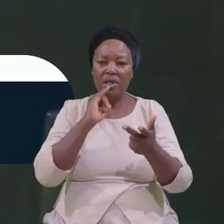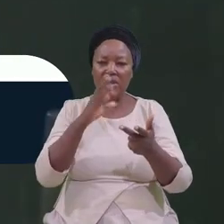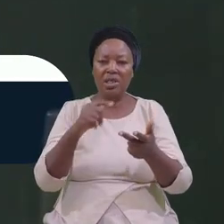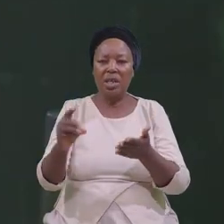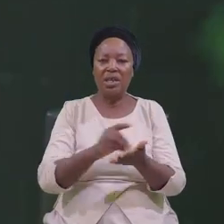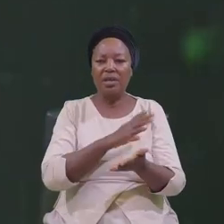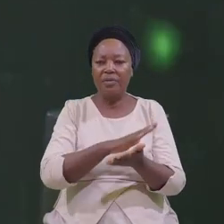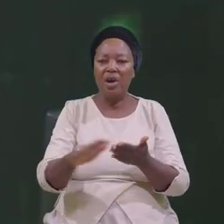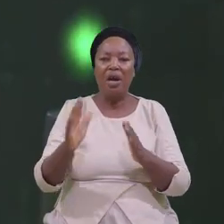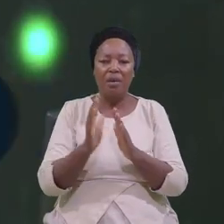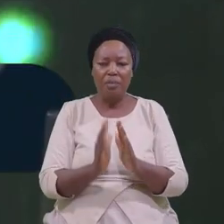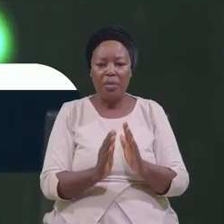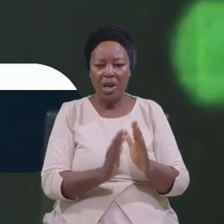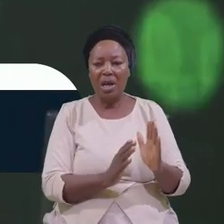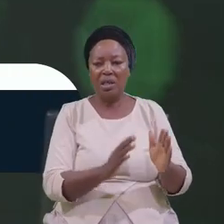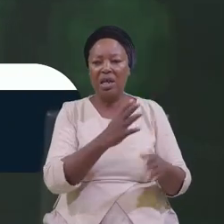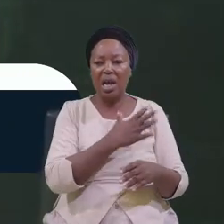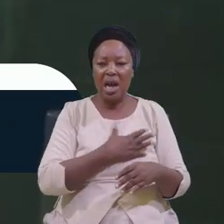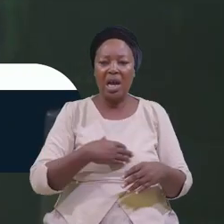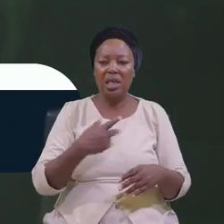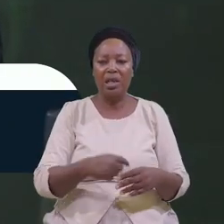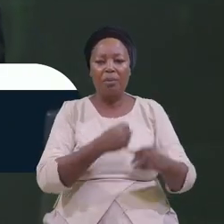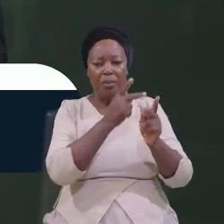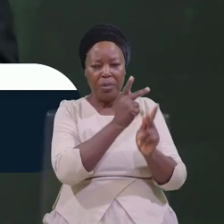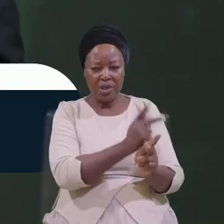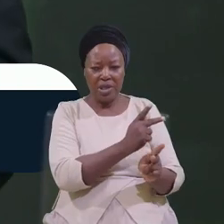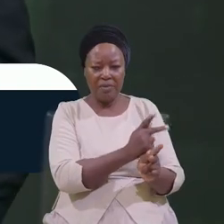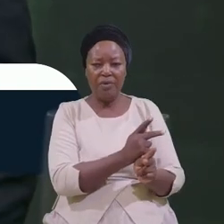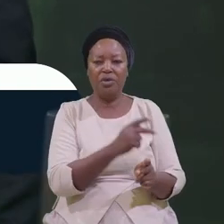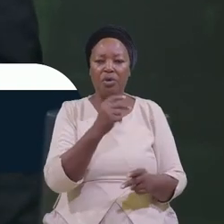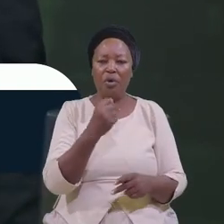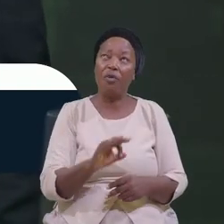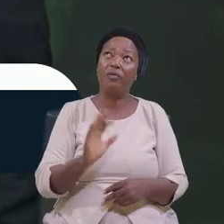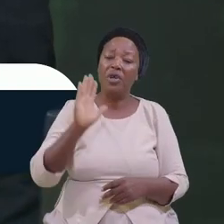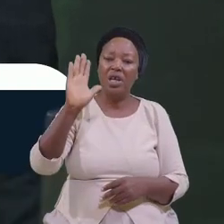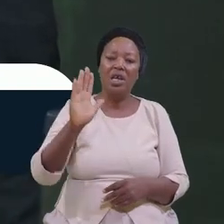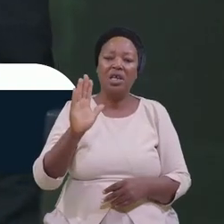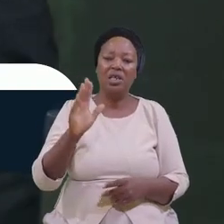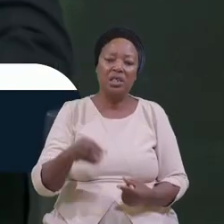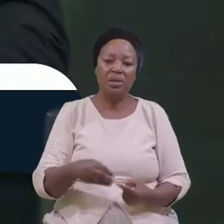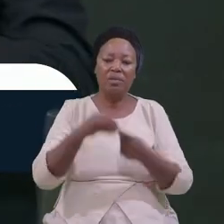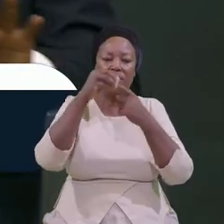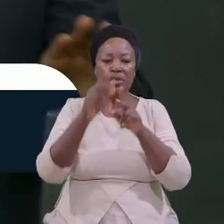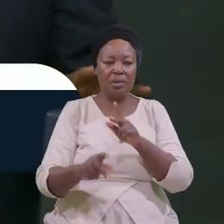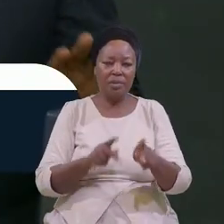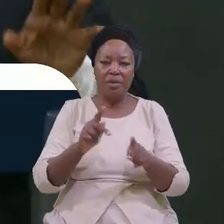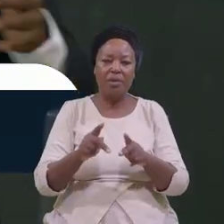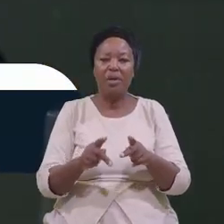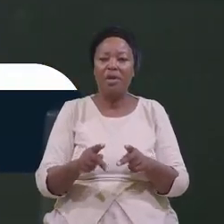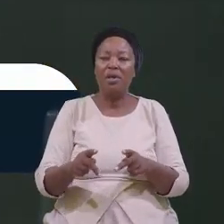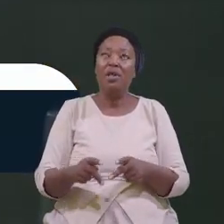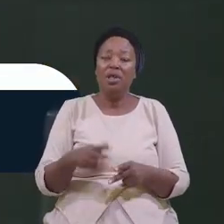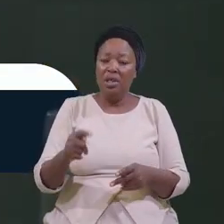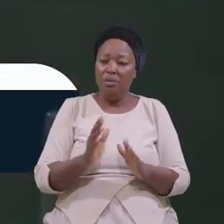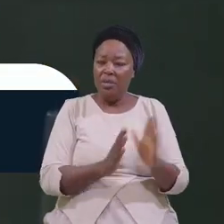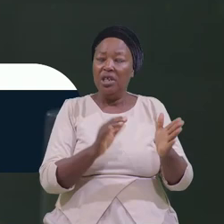divine plan and the preservation of his peculiar people. The plan he has